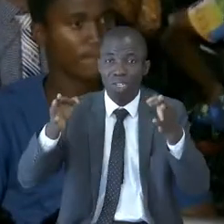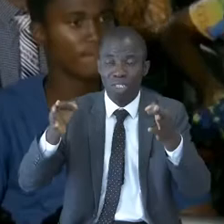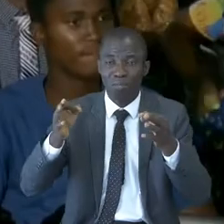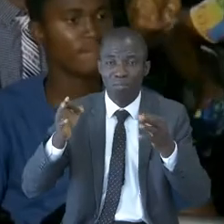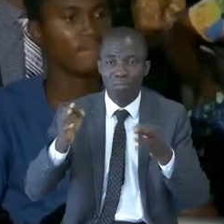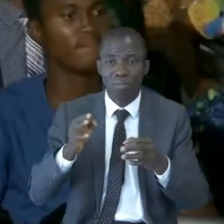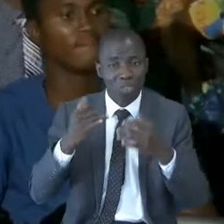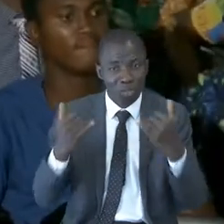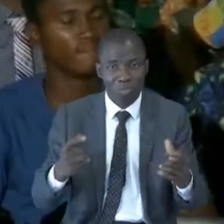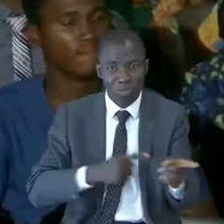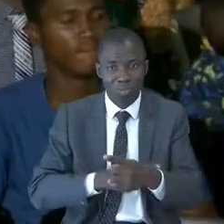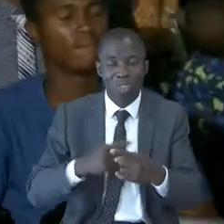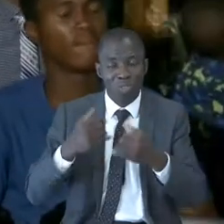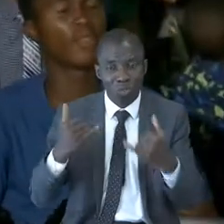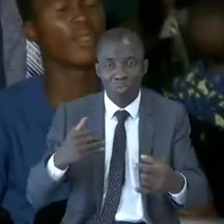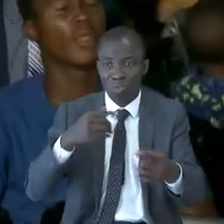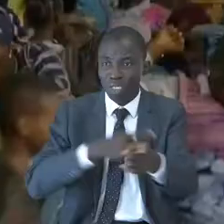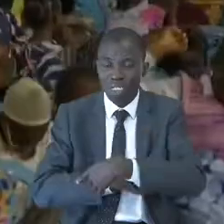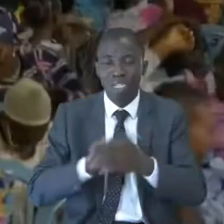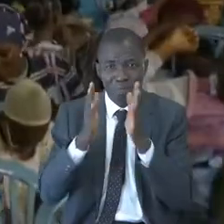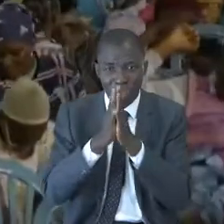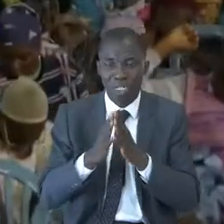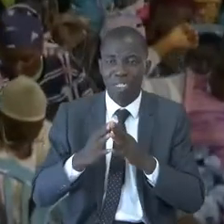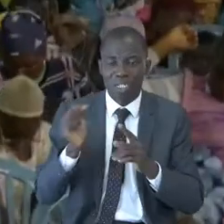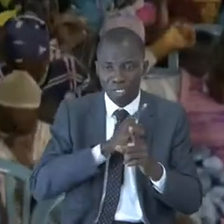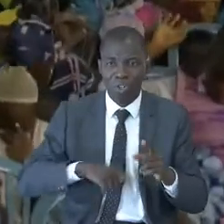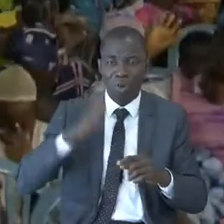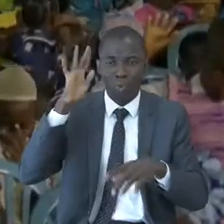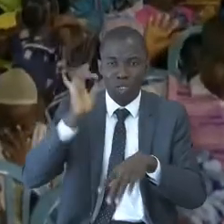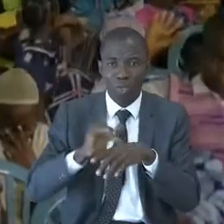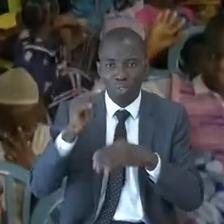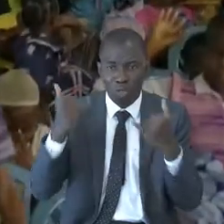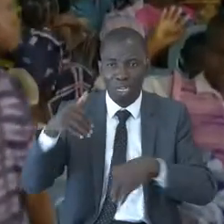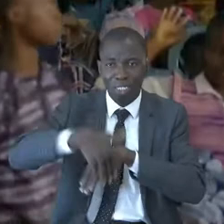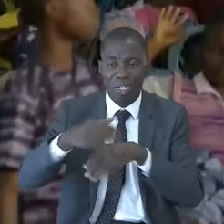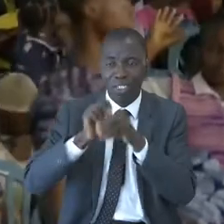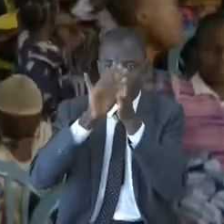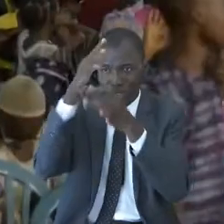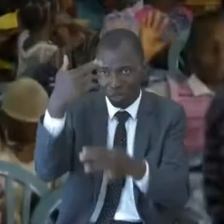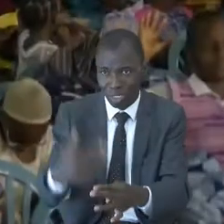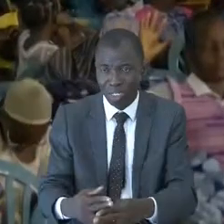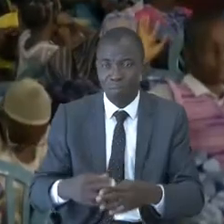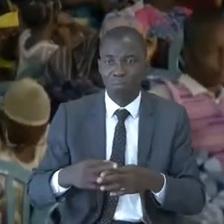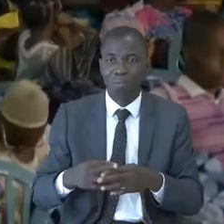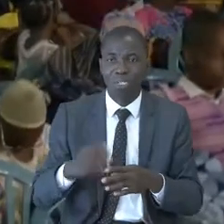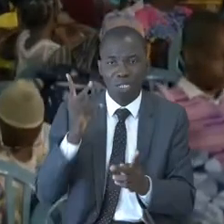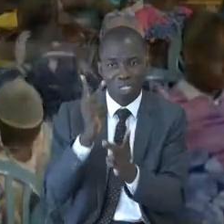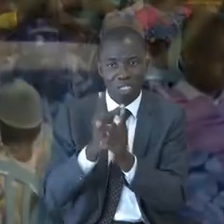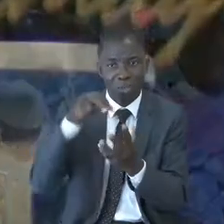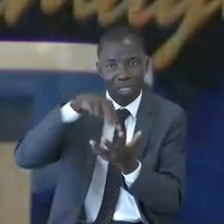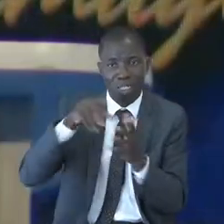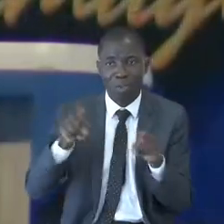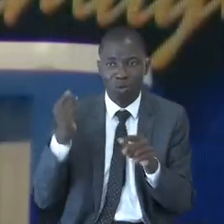life tonight in Jesus' name. Keep on standing. We're going to pray